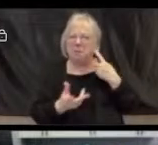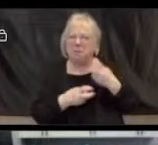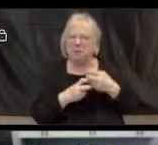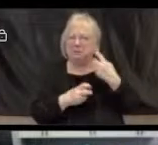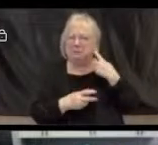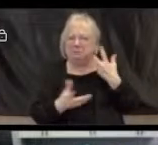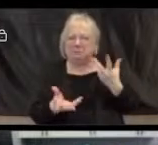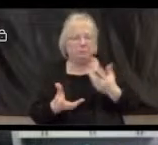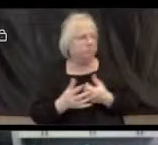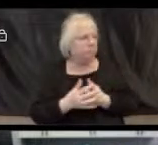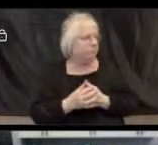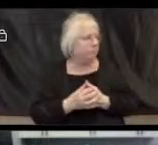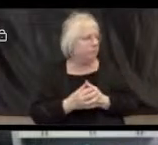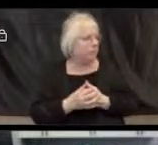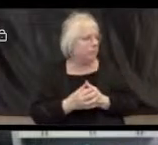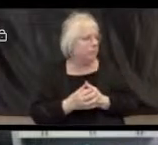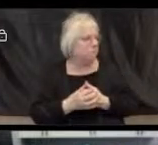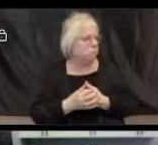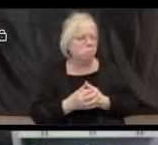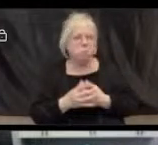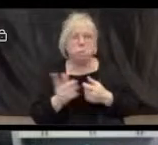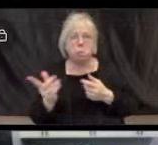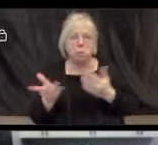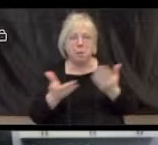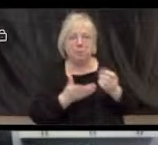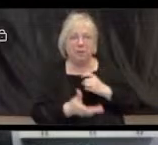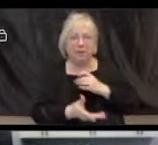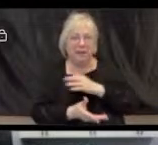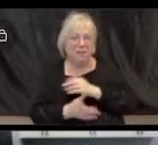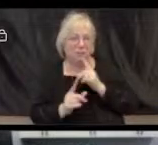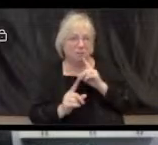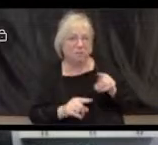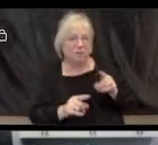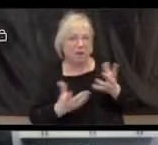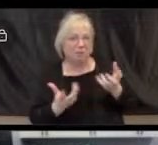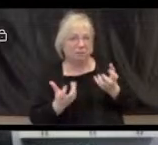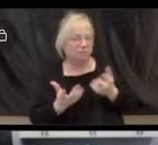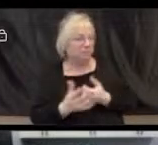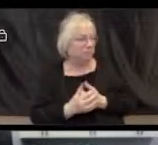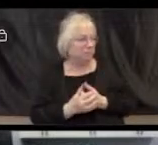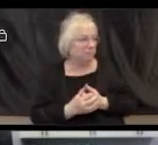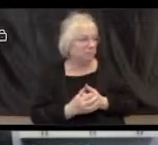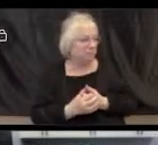I think he's asking staff for, beside the parking, were there other issues that staff had?